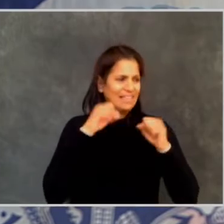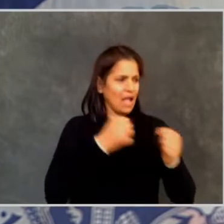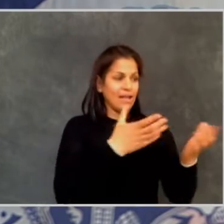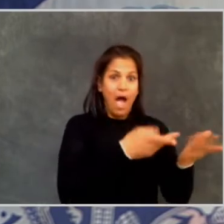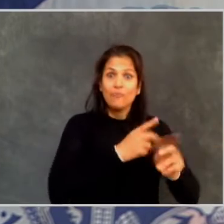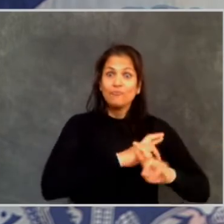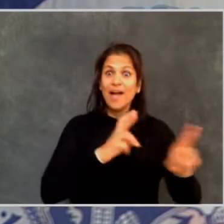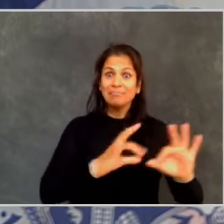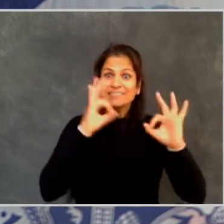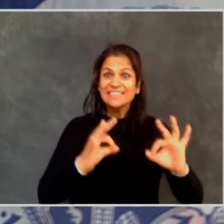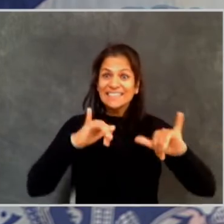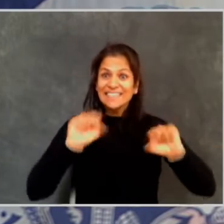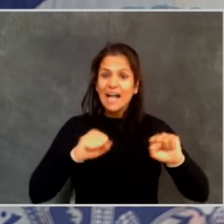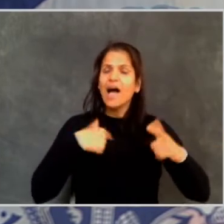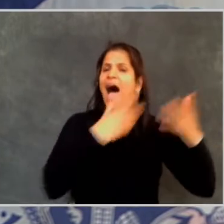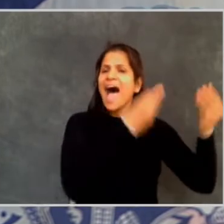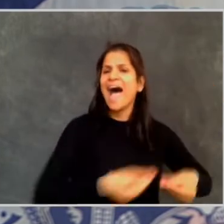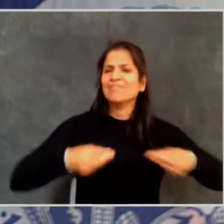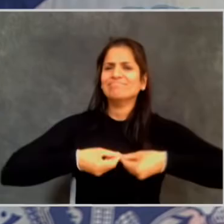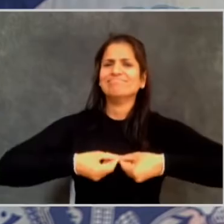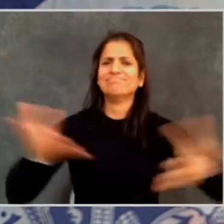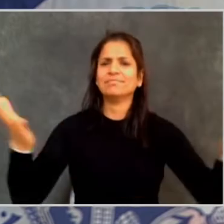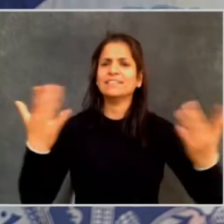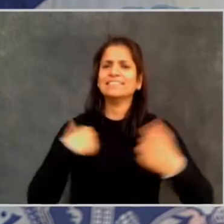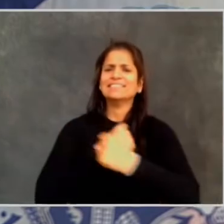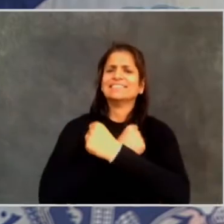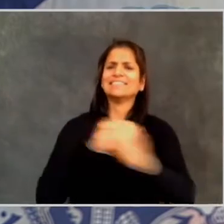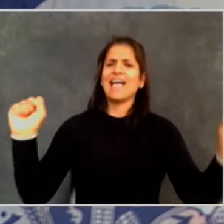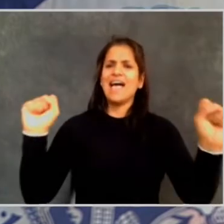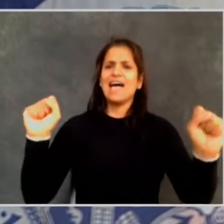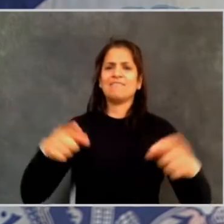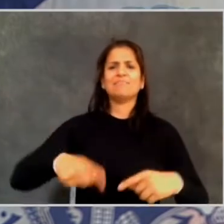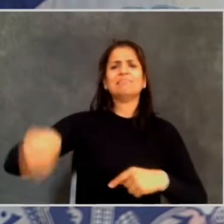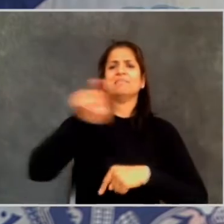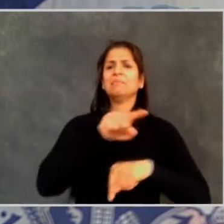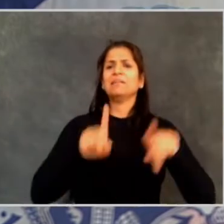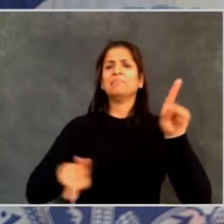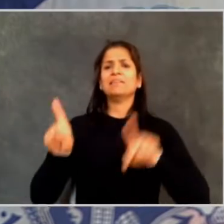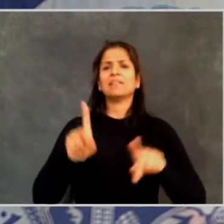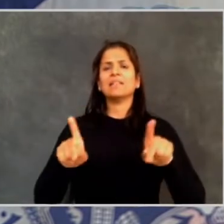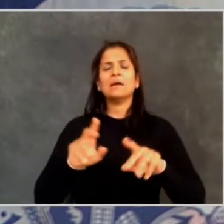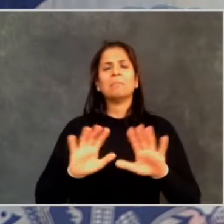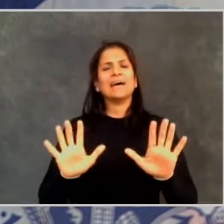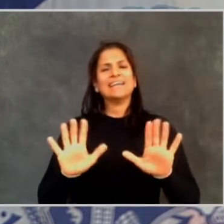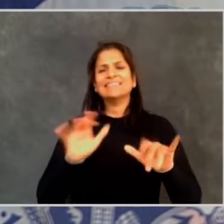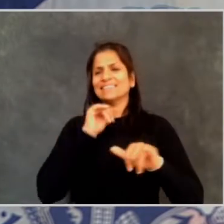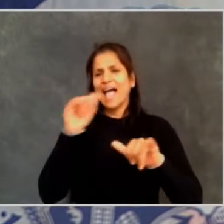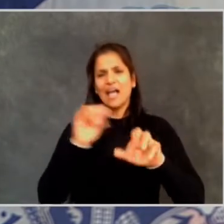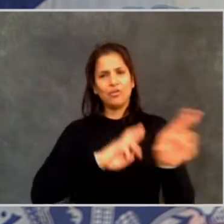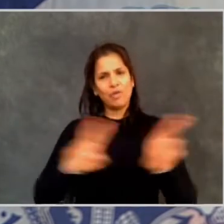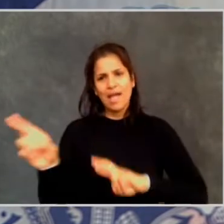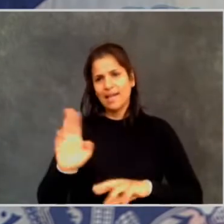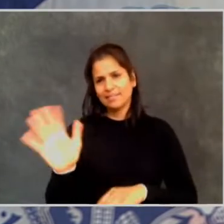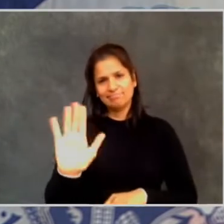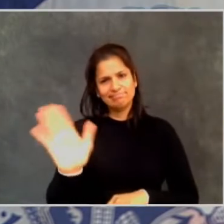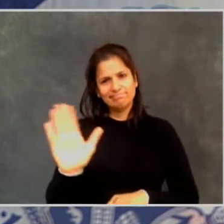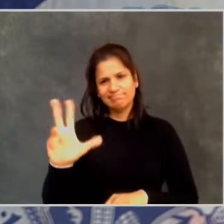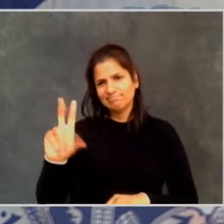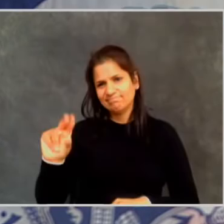again, the numbers aren't there yet, and they won't be there for a while. But that's something we should be focused on as one of the